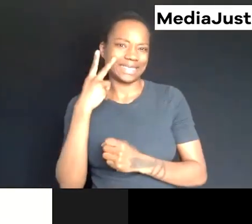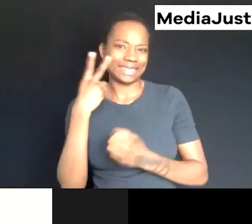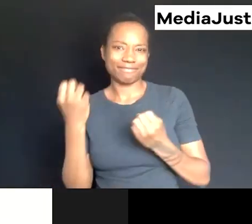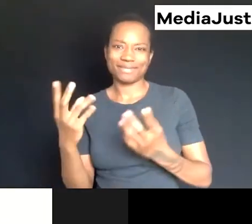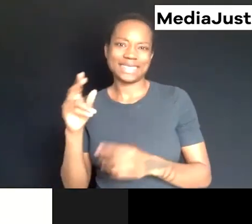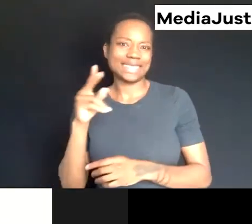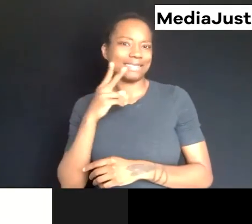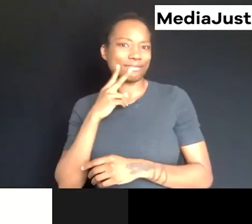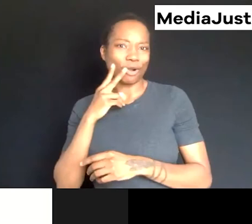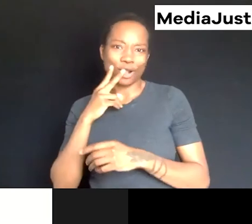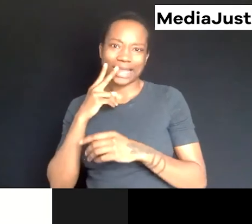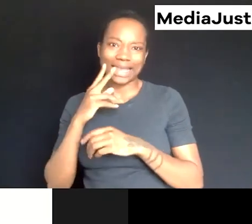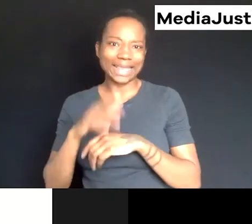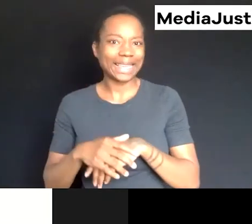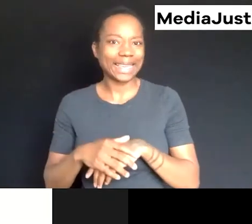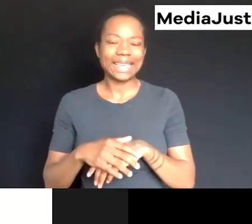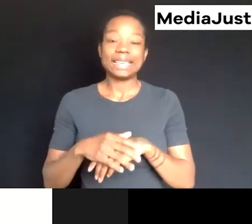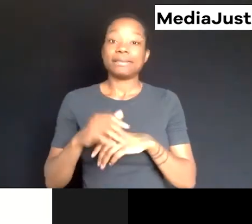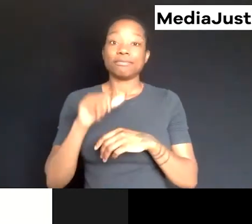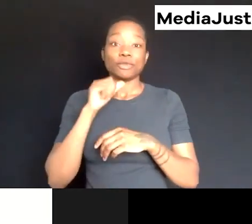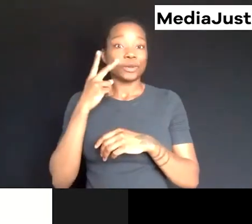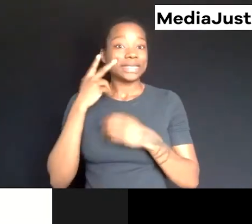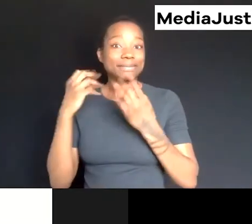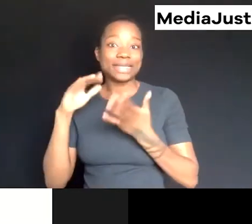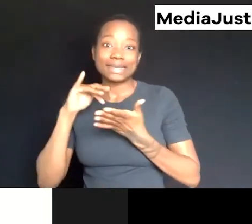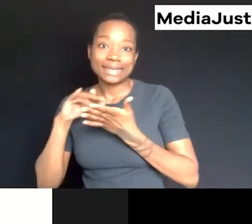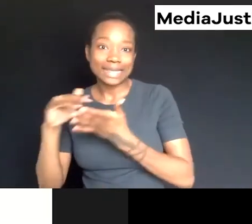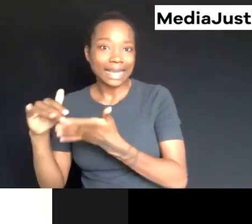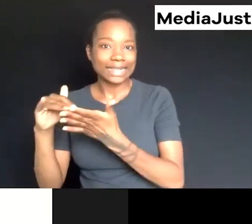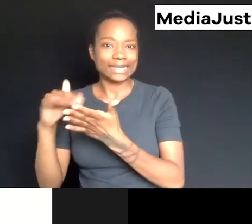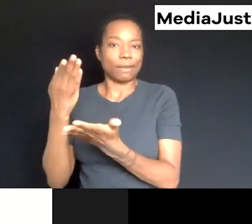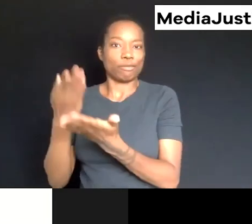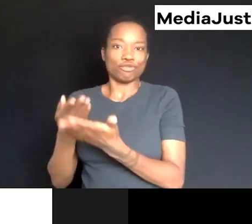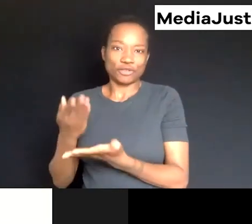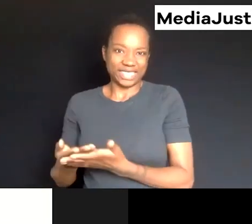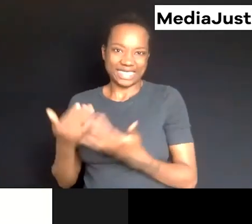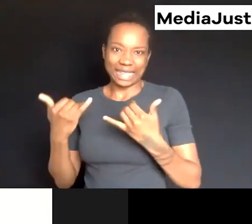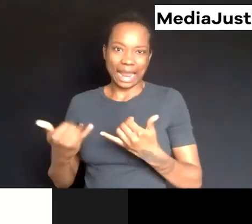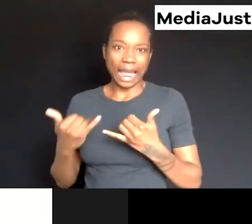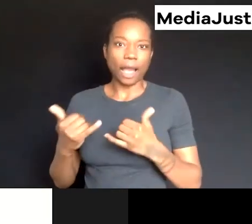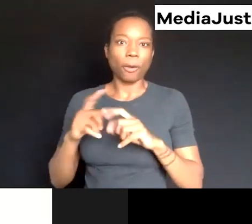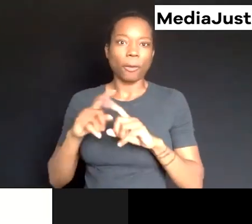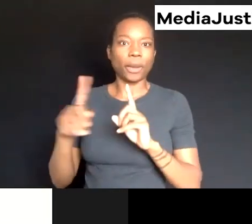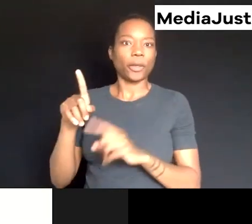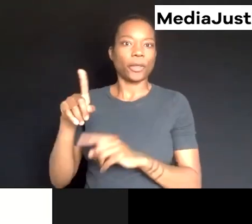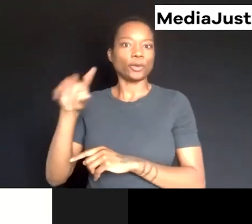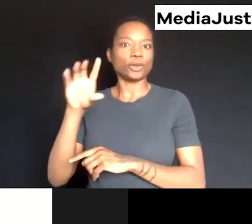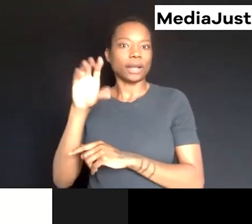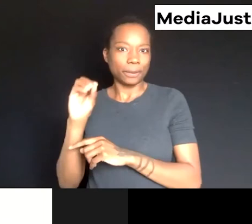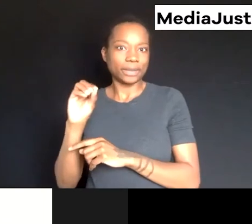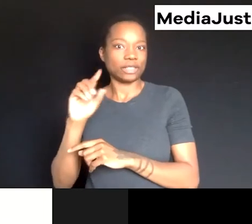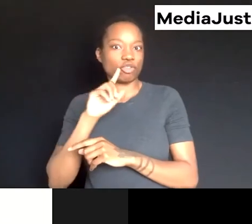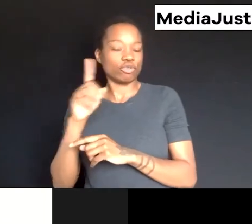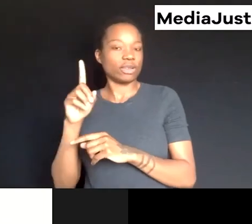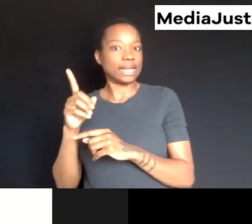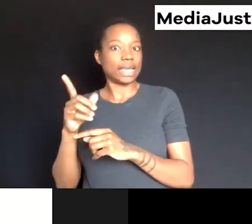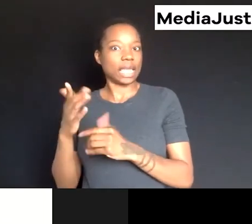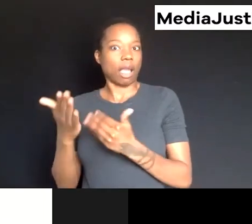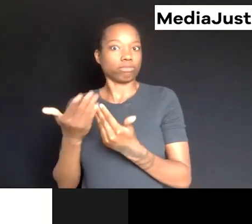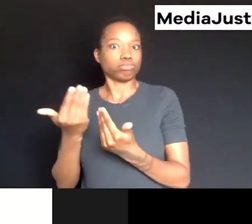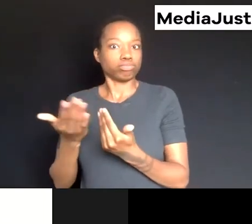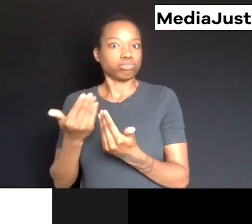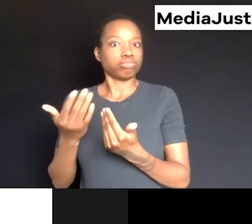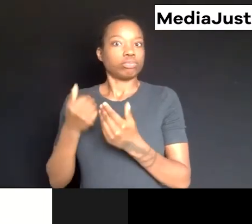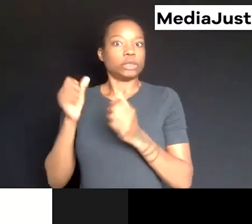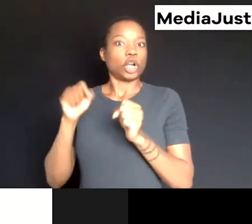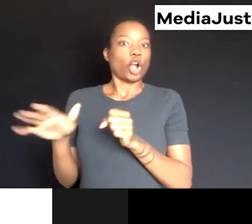conveniently would not cover these stories at all. And that was to their advantage because, again,